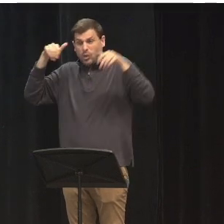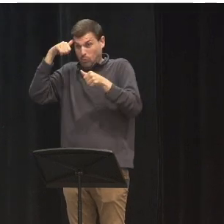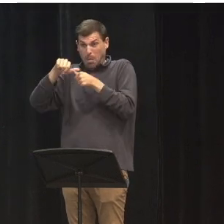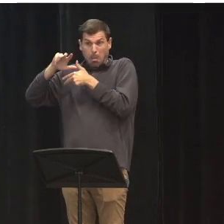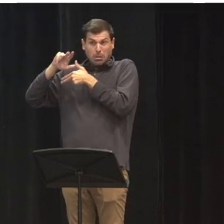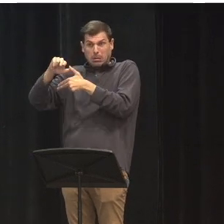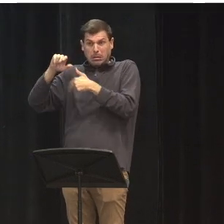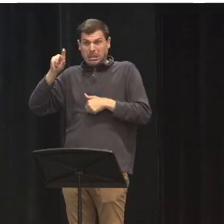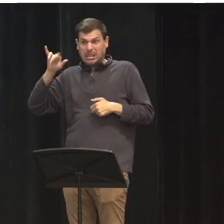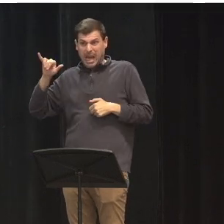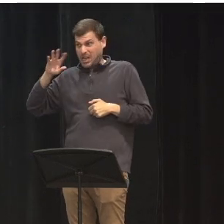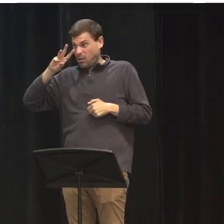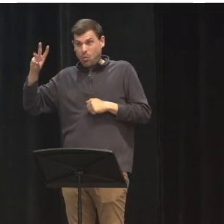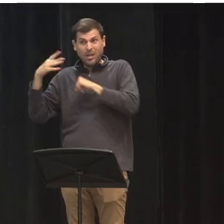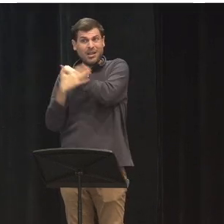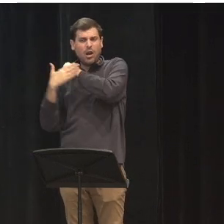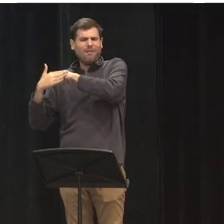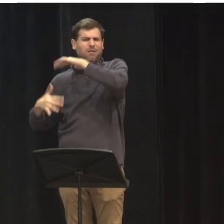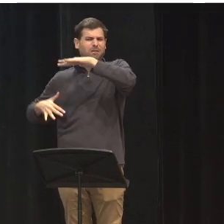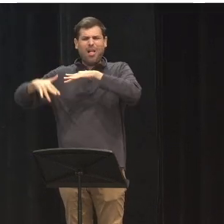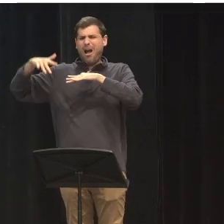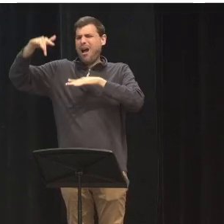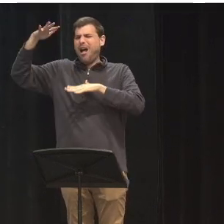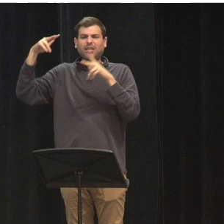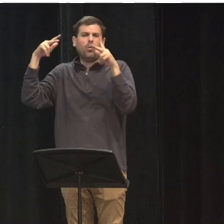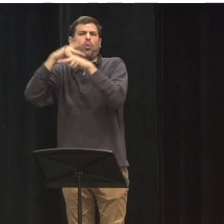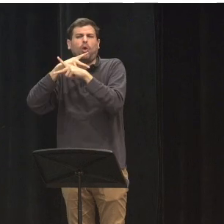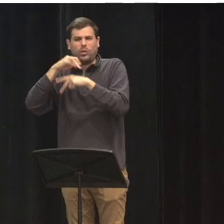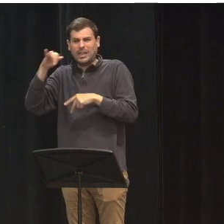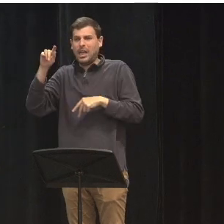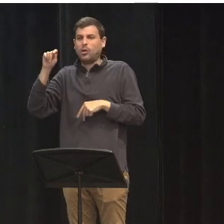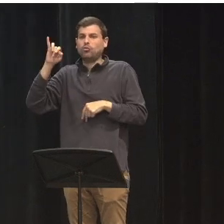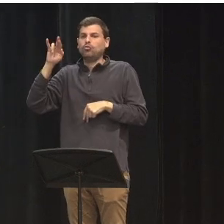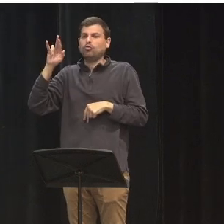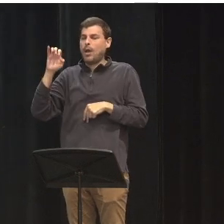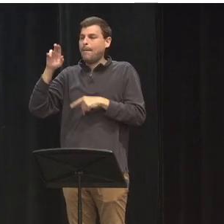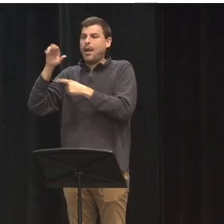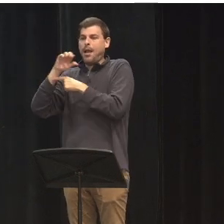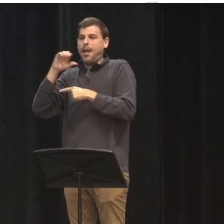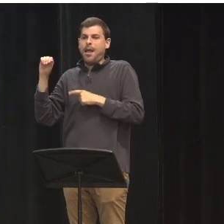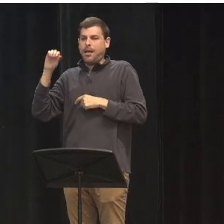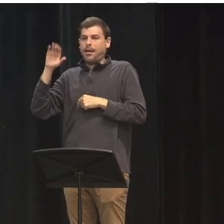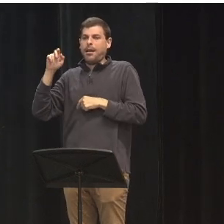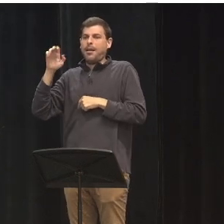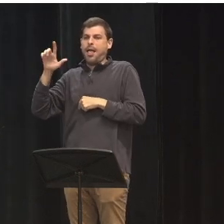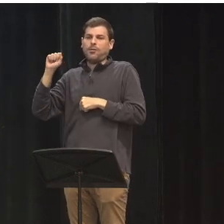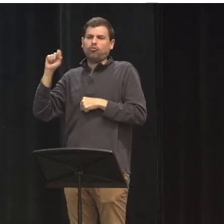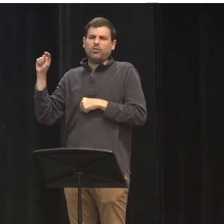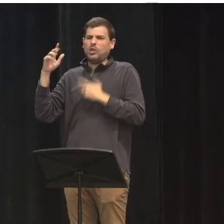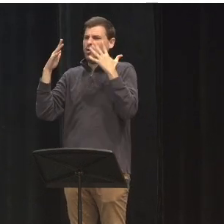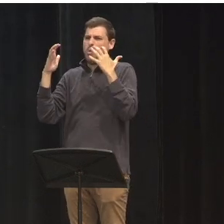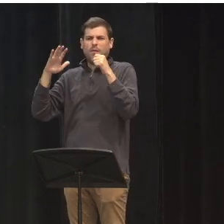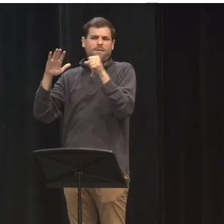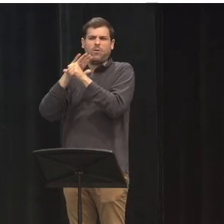Sandy on the west side north of the proposed tie-ins in North Moore Street and Tribeca at Canal Street. Community Board 1 looks forward to providing